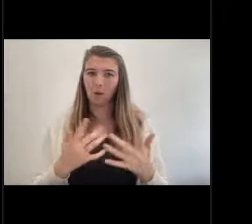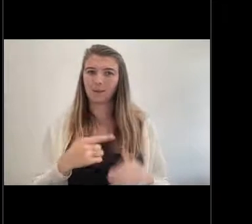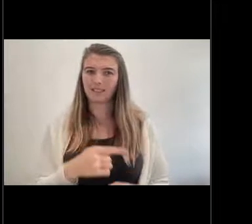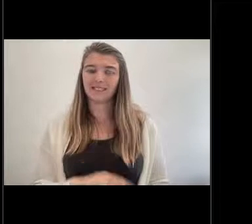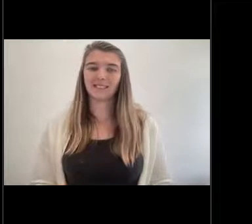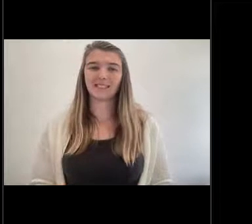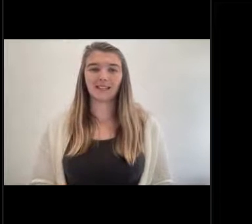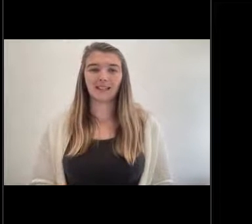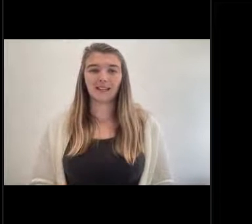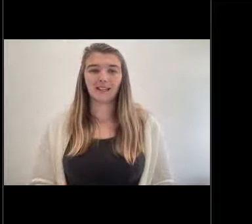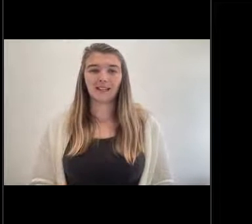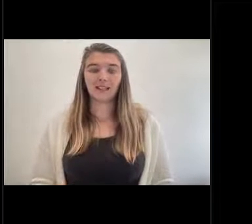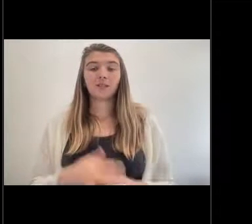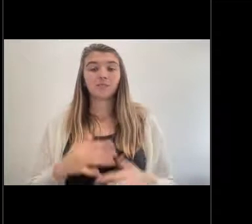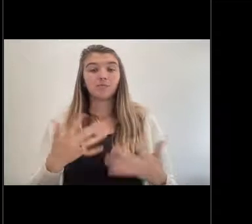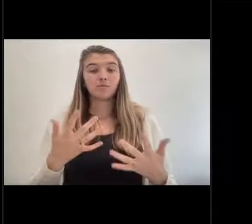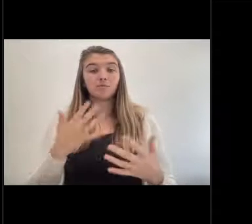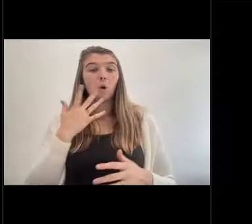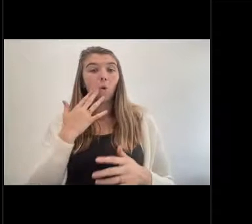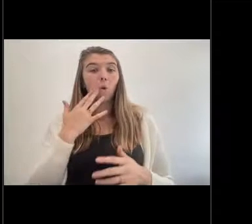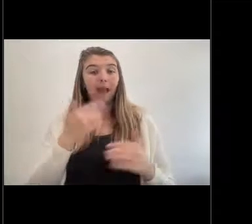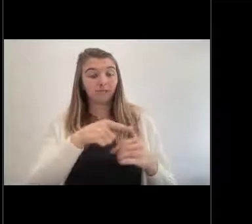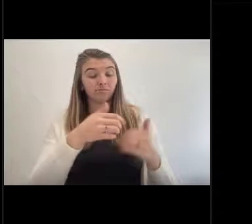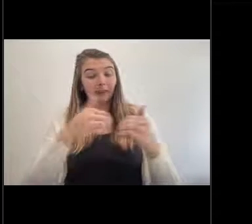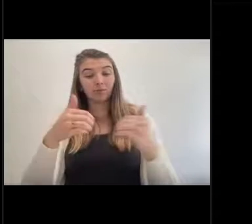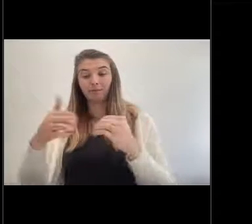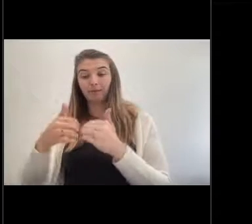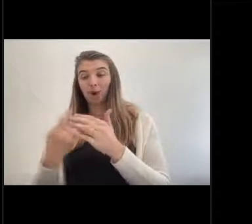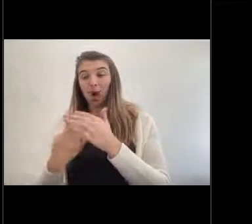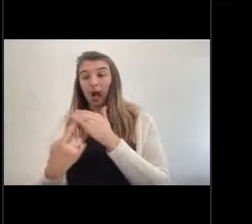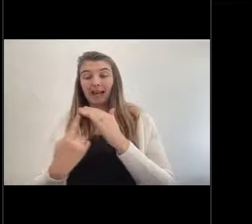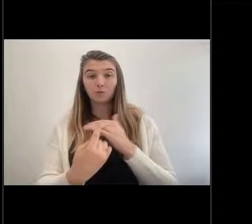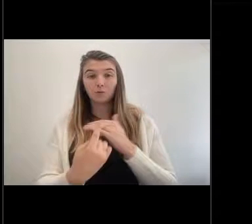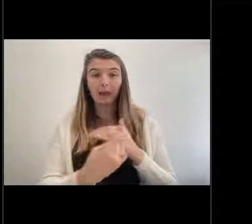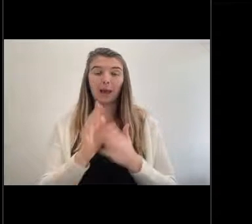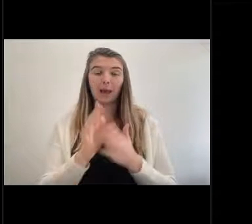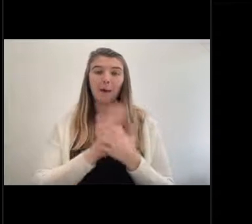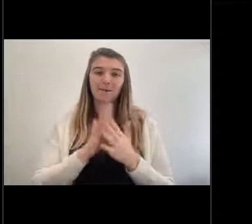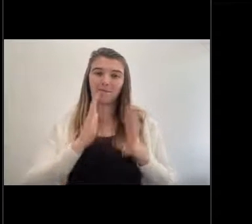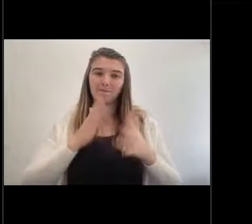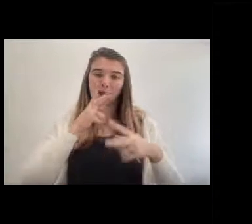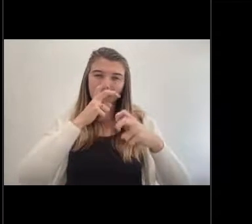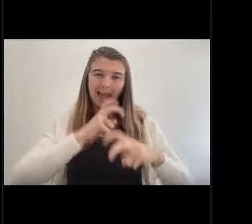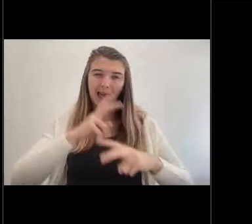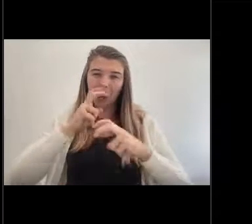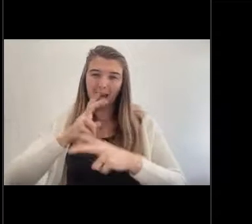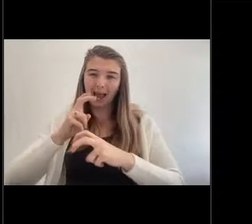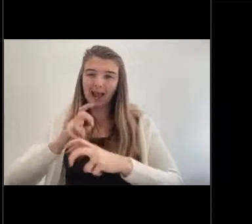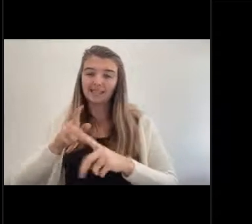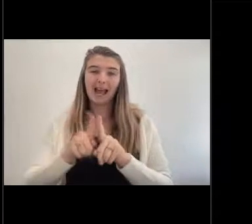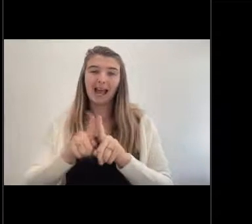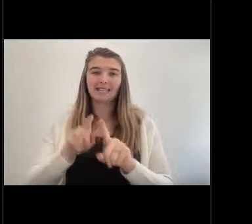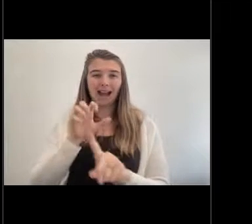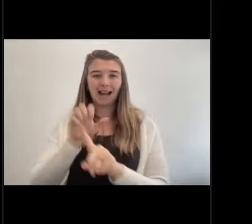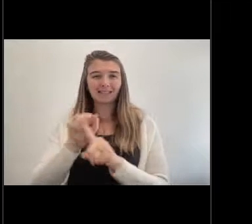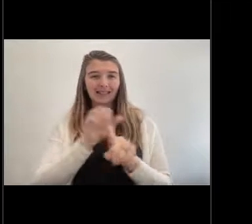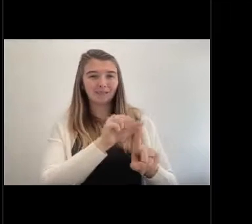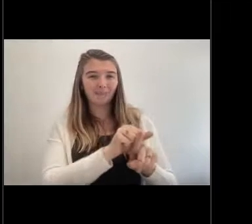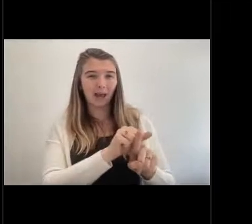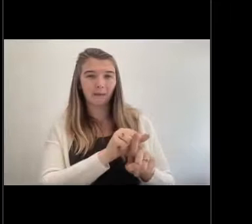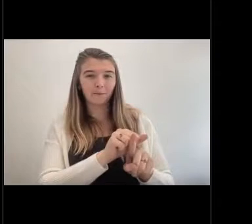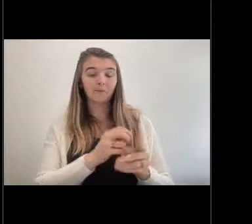So once the microplastics have been isolated, they must be analyzed for quantification and identification, and that's usually achieved by